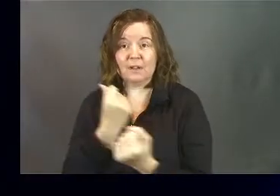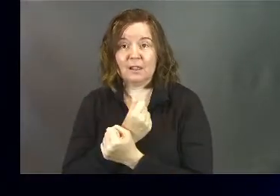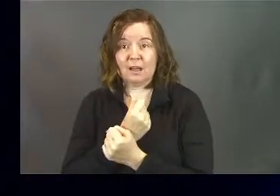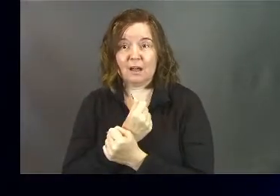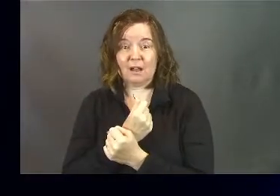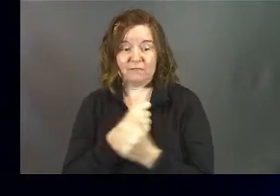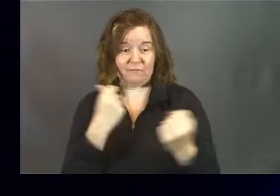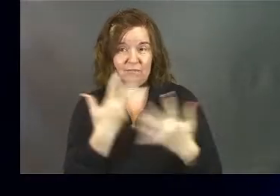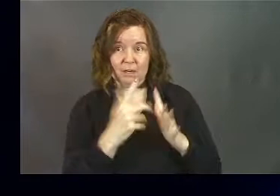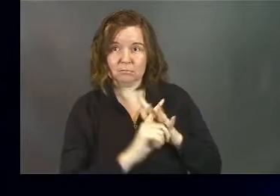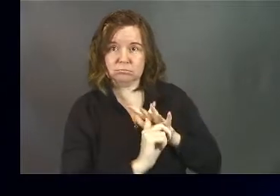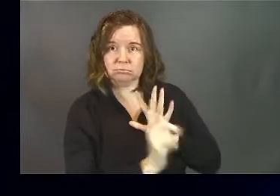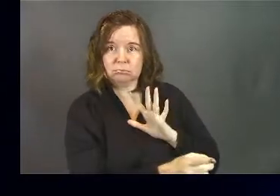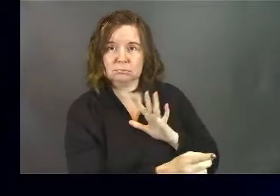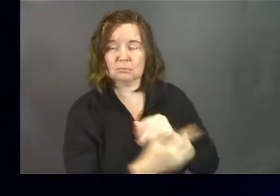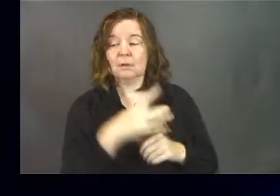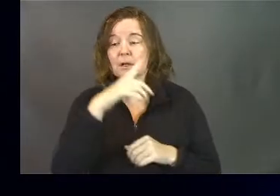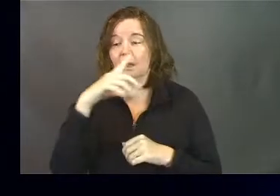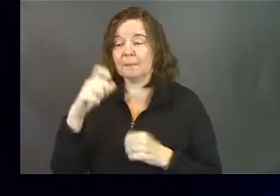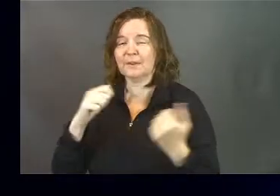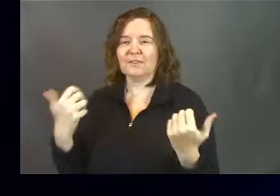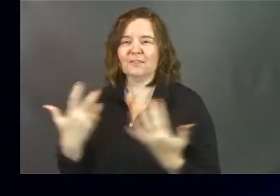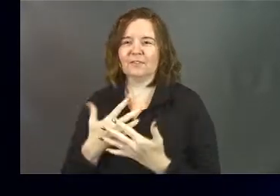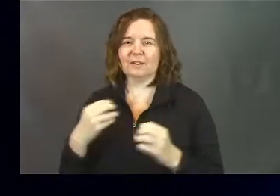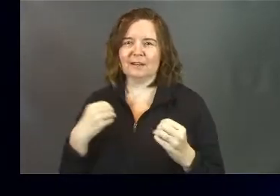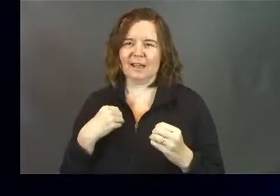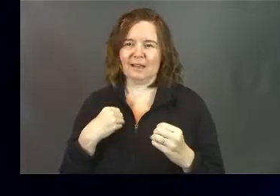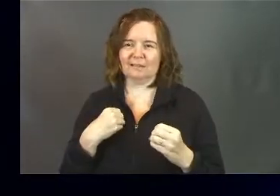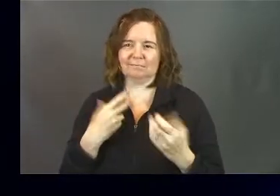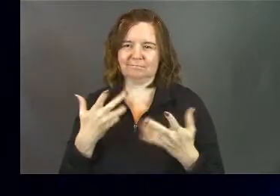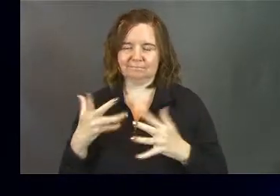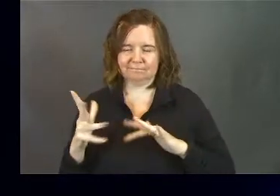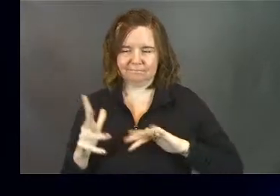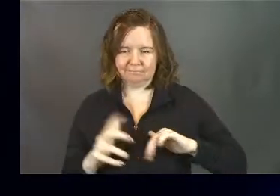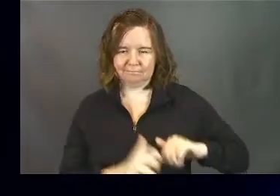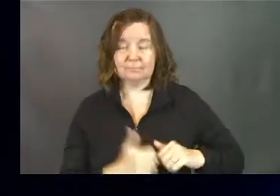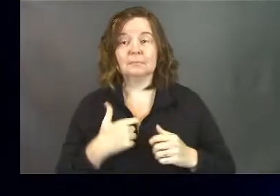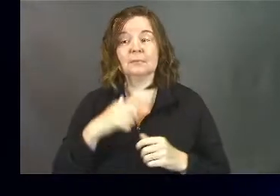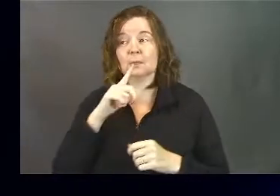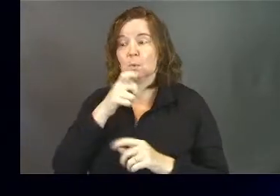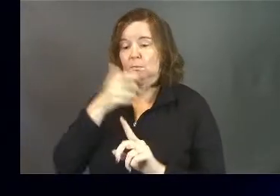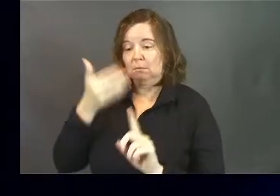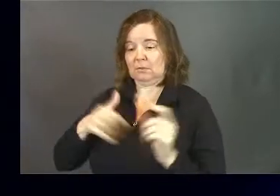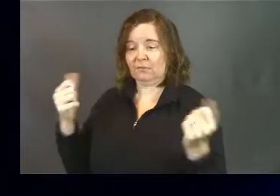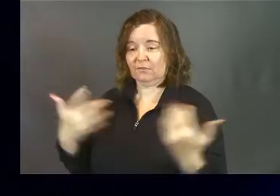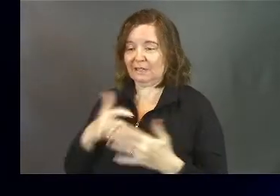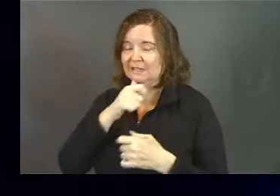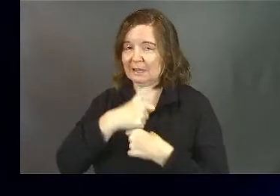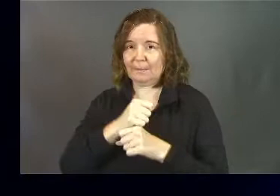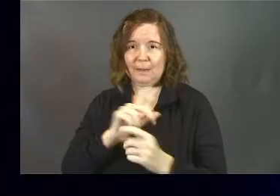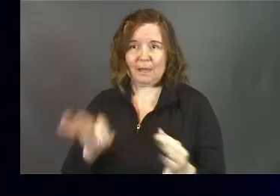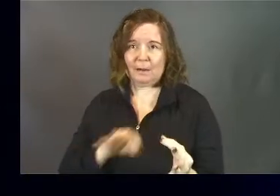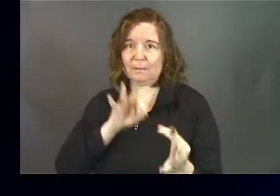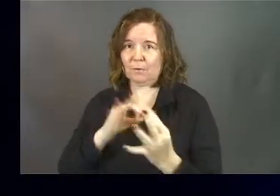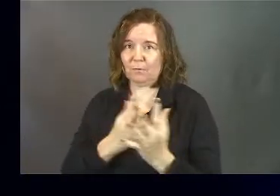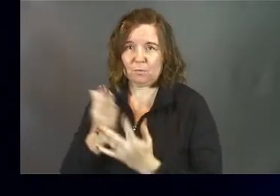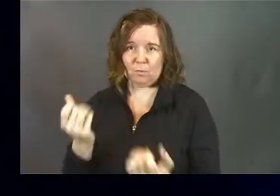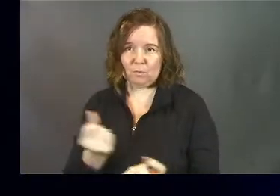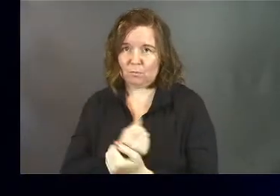casteth out fear, because fear hath torment. He that feareth is not made perfect in